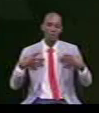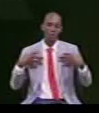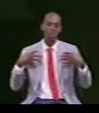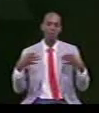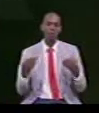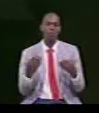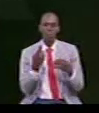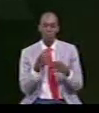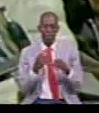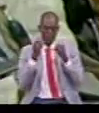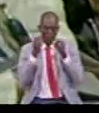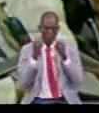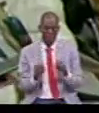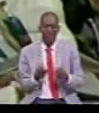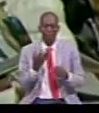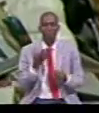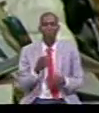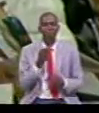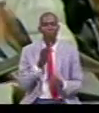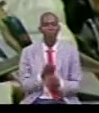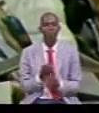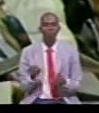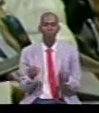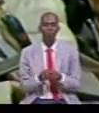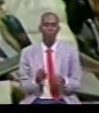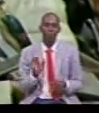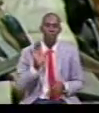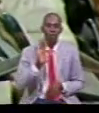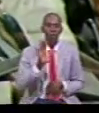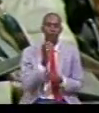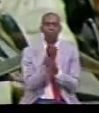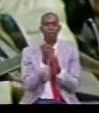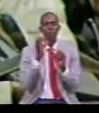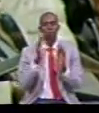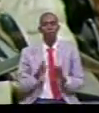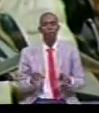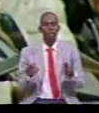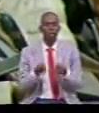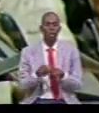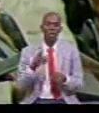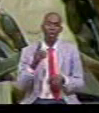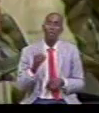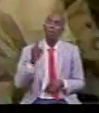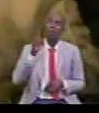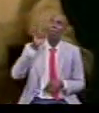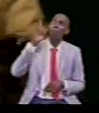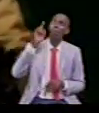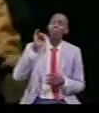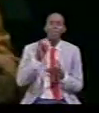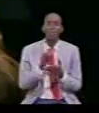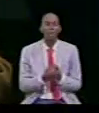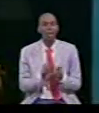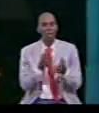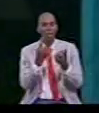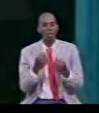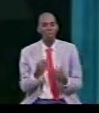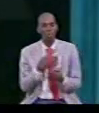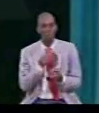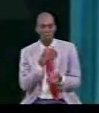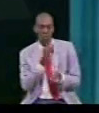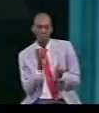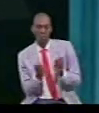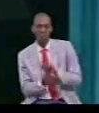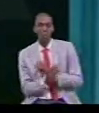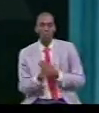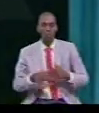of faith as your Savior, as the one that comes and he turns your